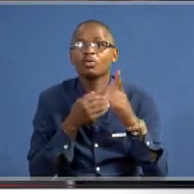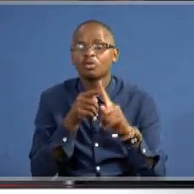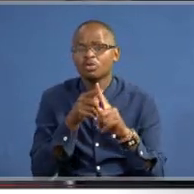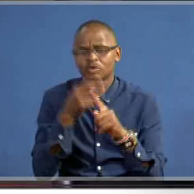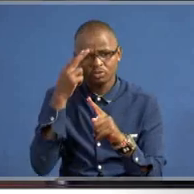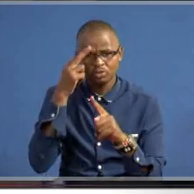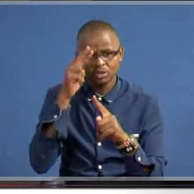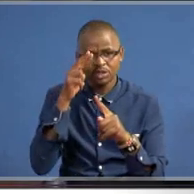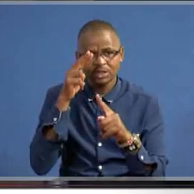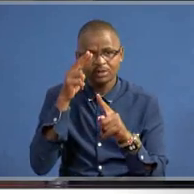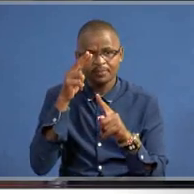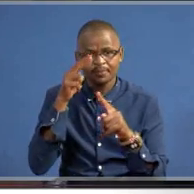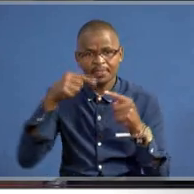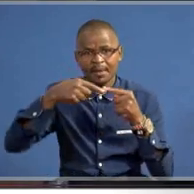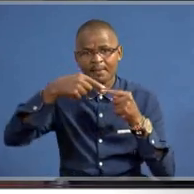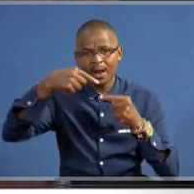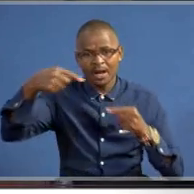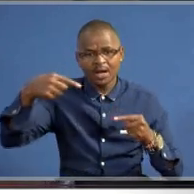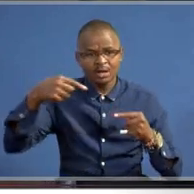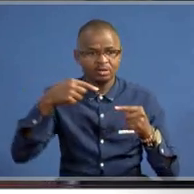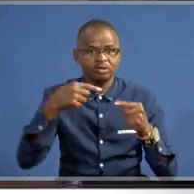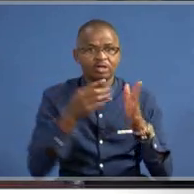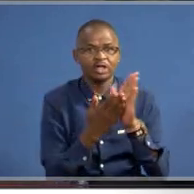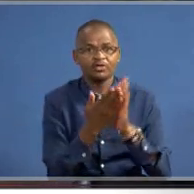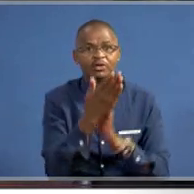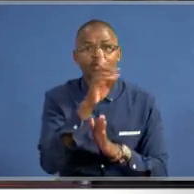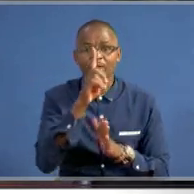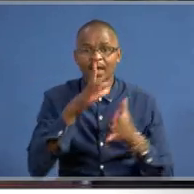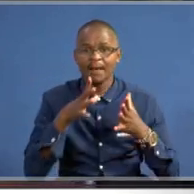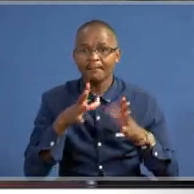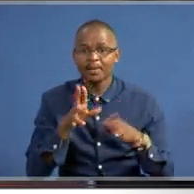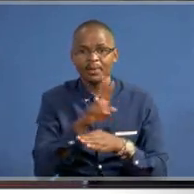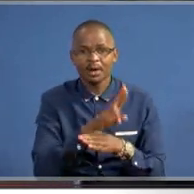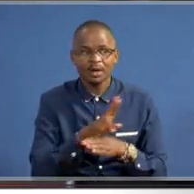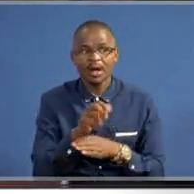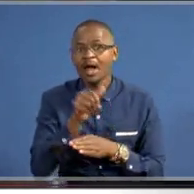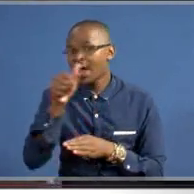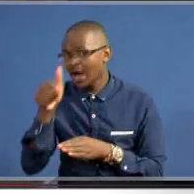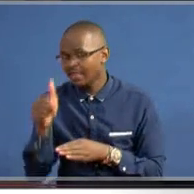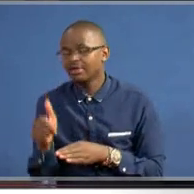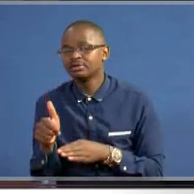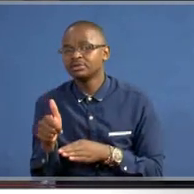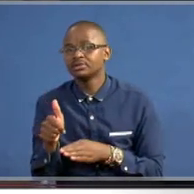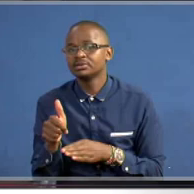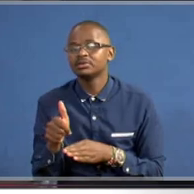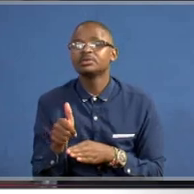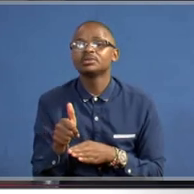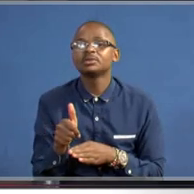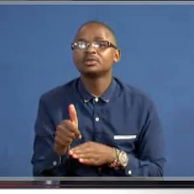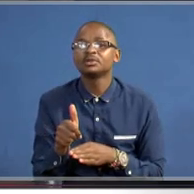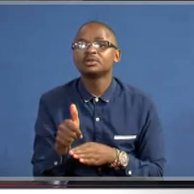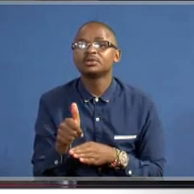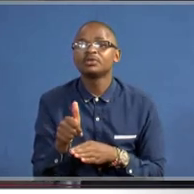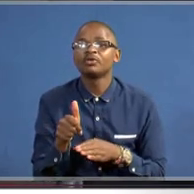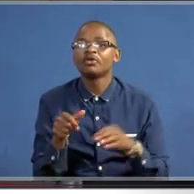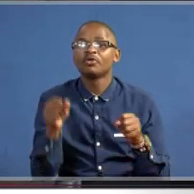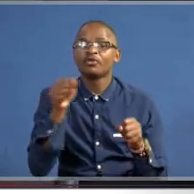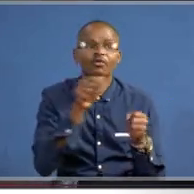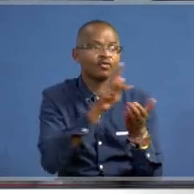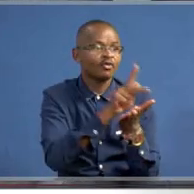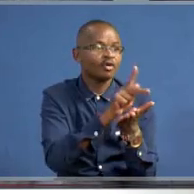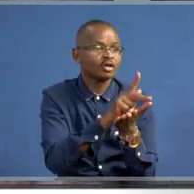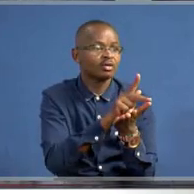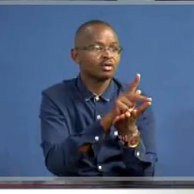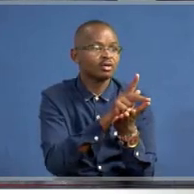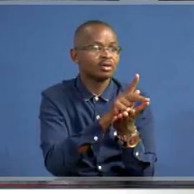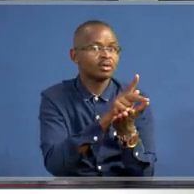parallel system developed where people are using other vehicles for keeping